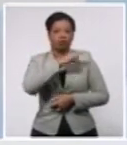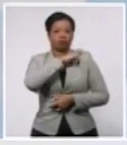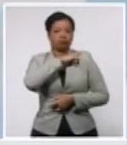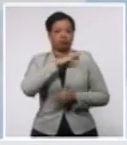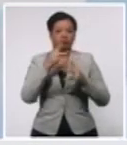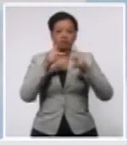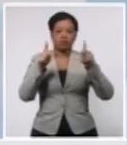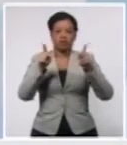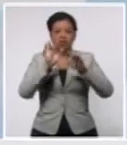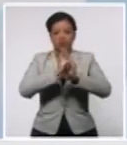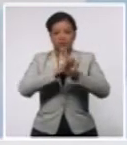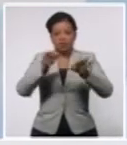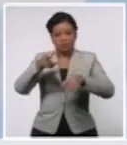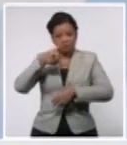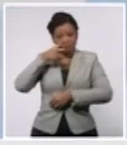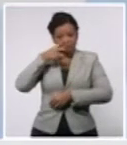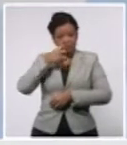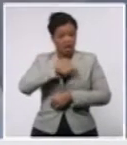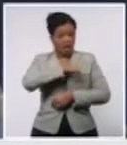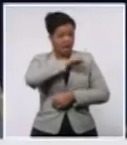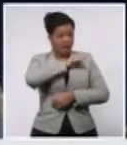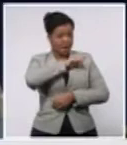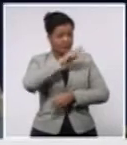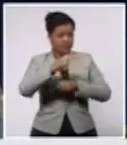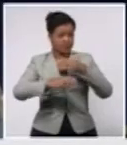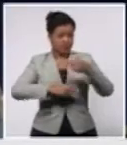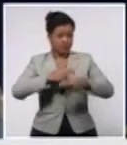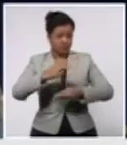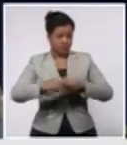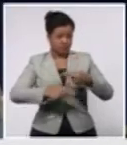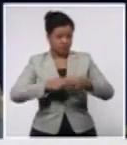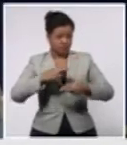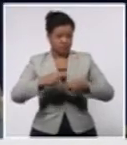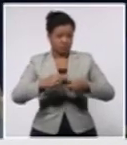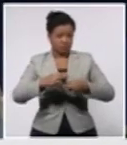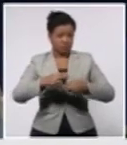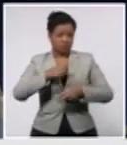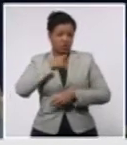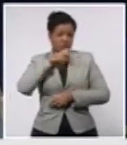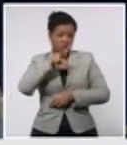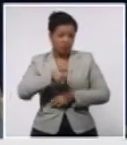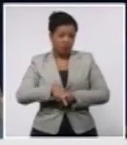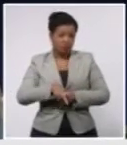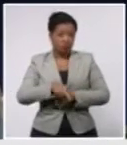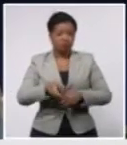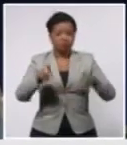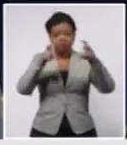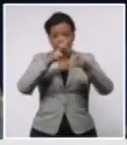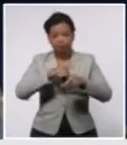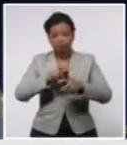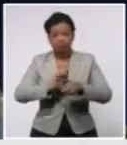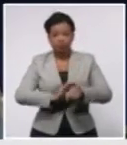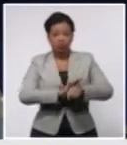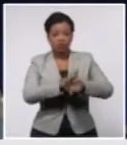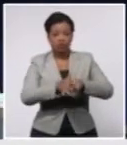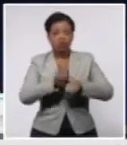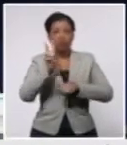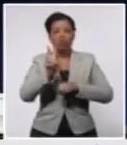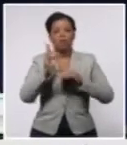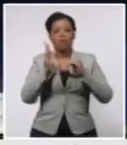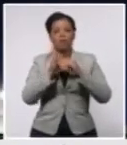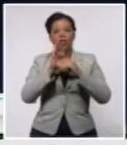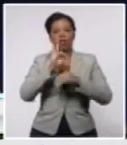follow 214 people due to different clinical risks. Yesterday, the island's